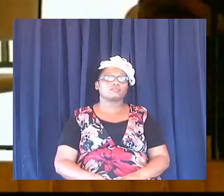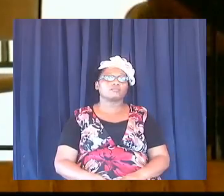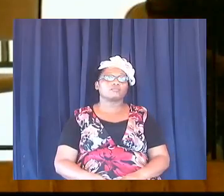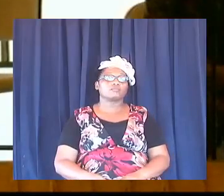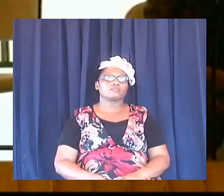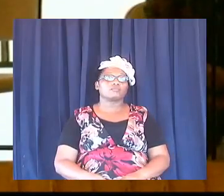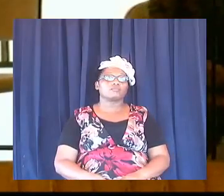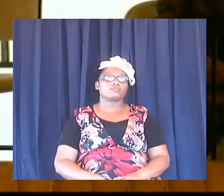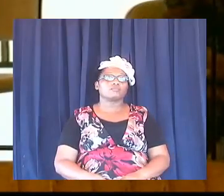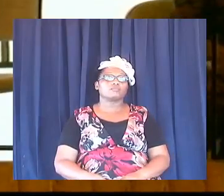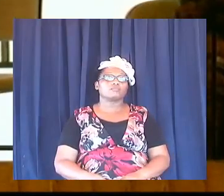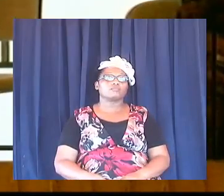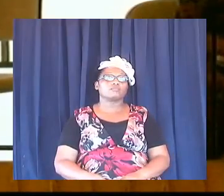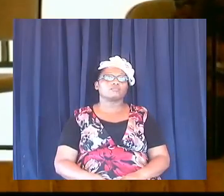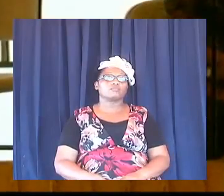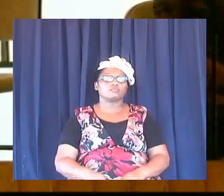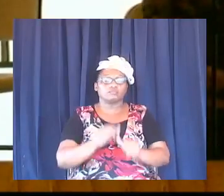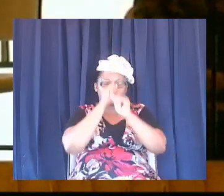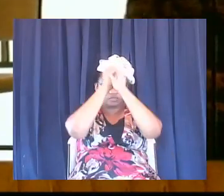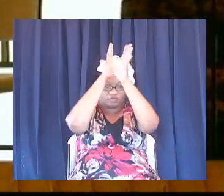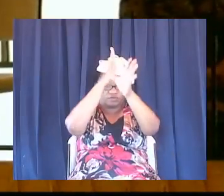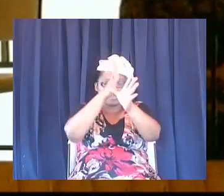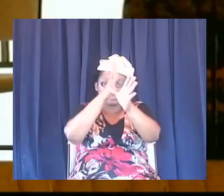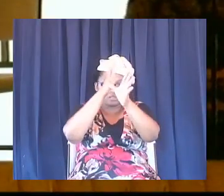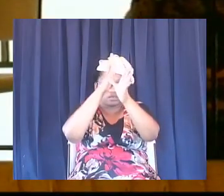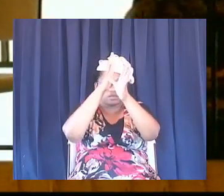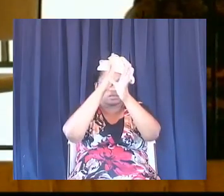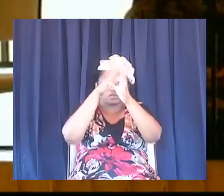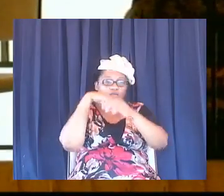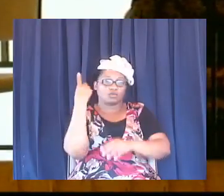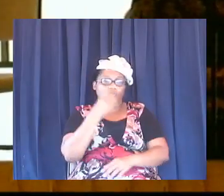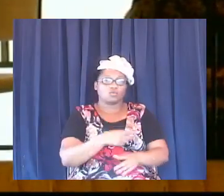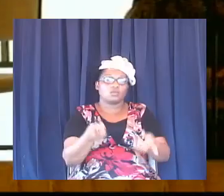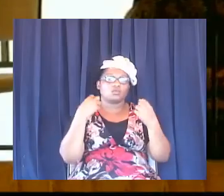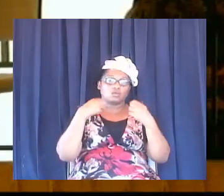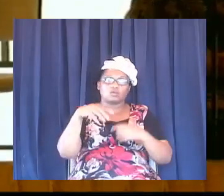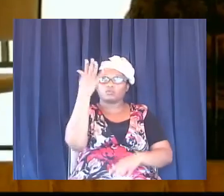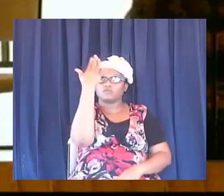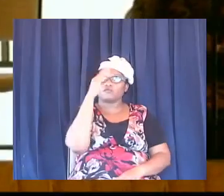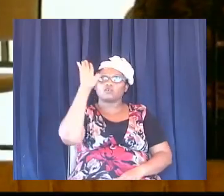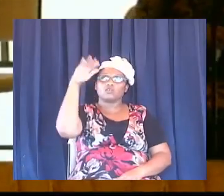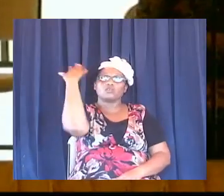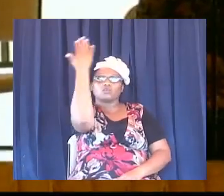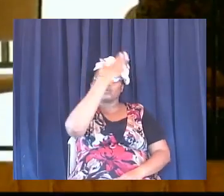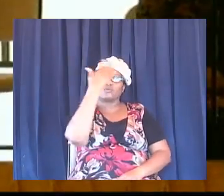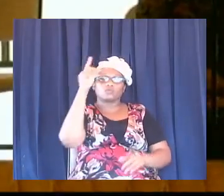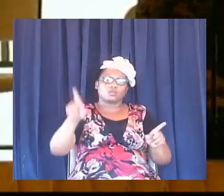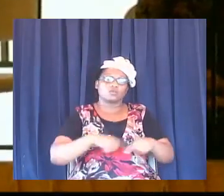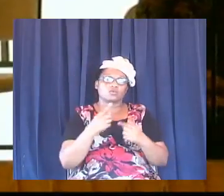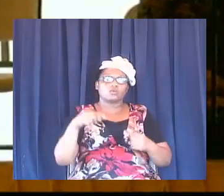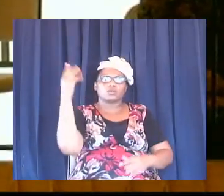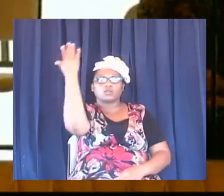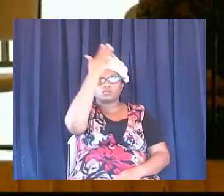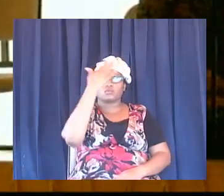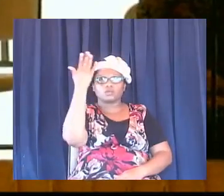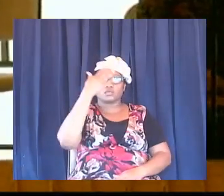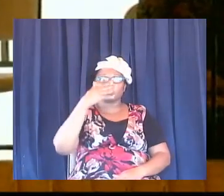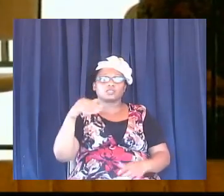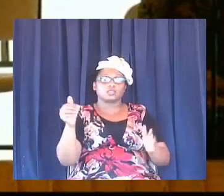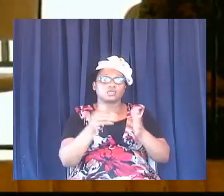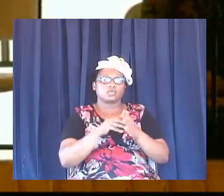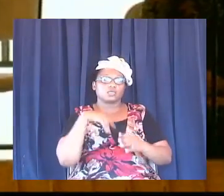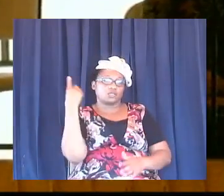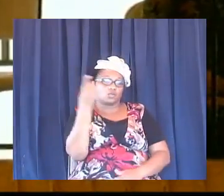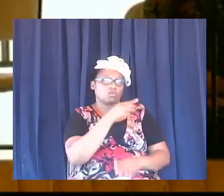God. Father, we come before your presence, your great presence again, and we thank you for